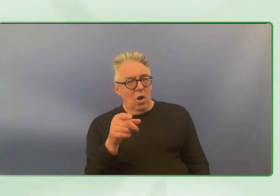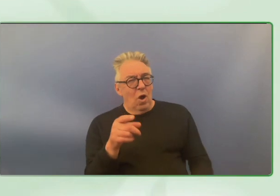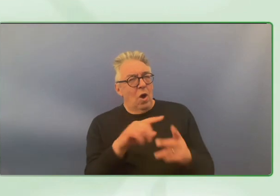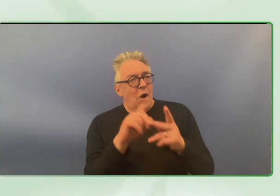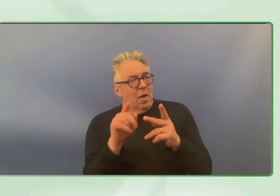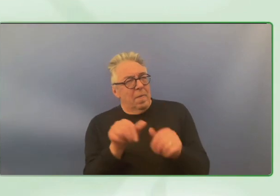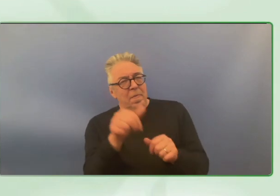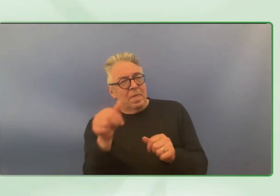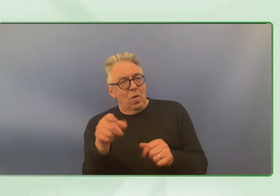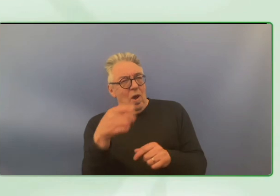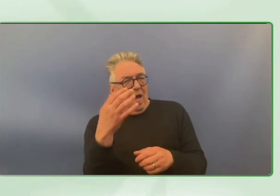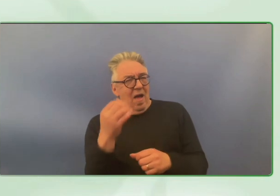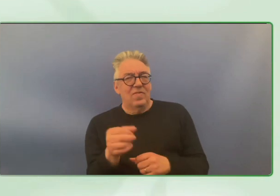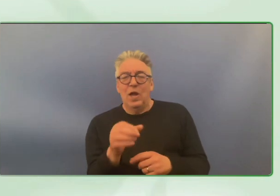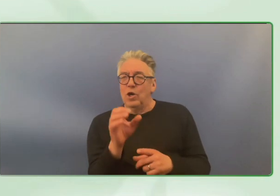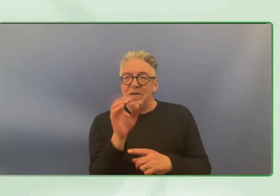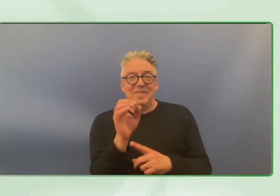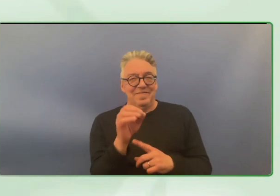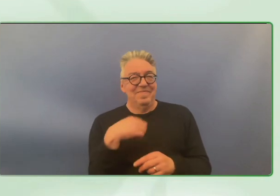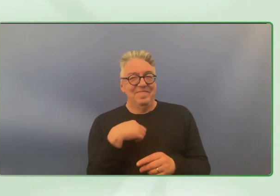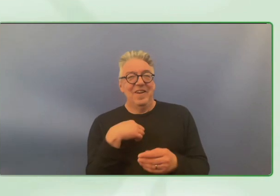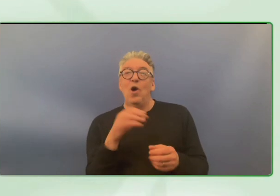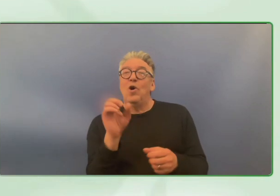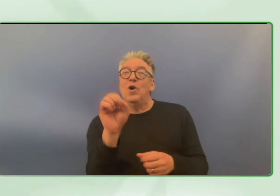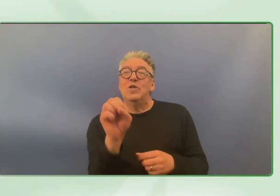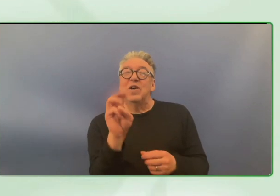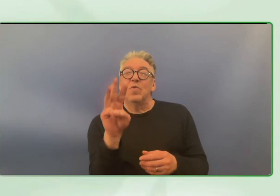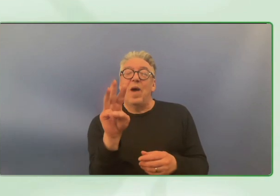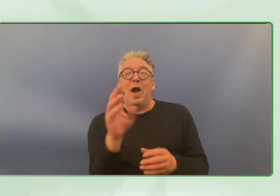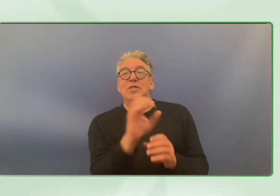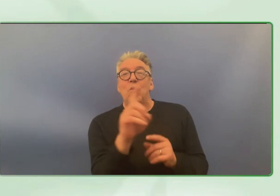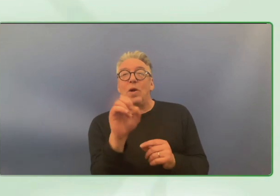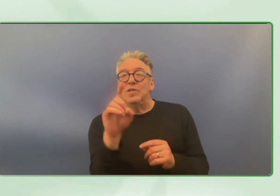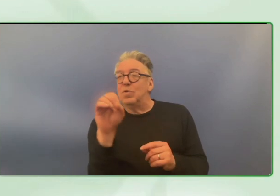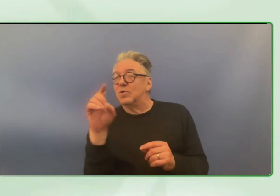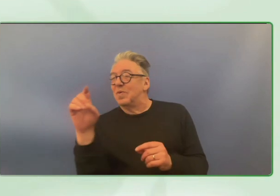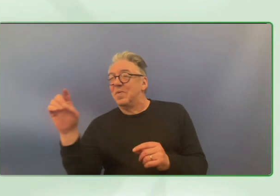picture with 011000. So it's programmed specially